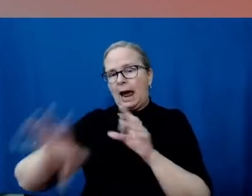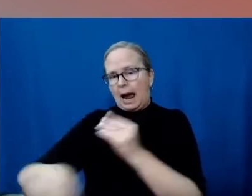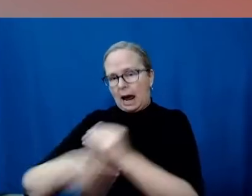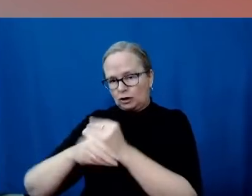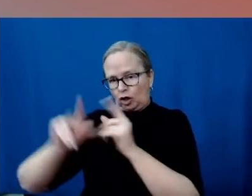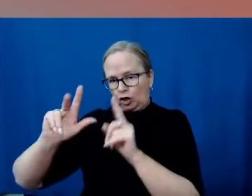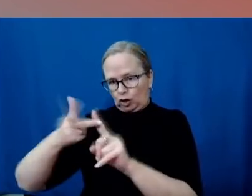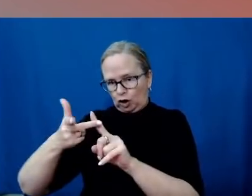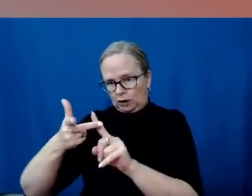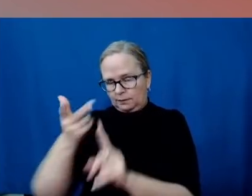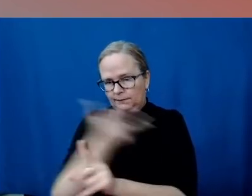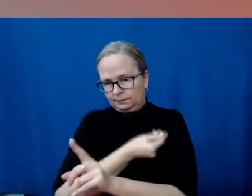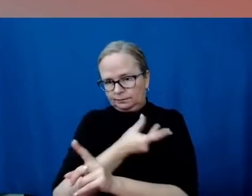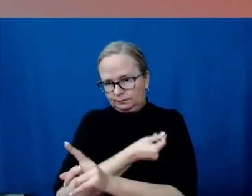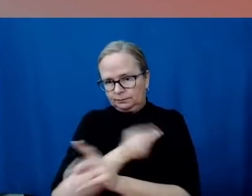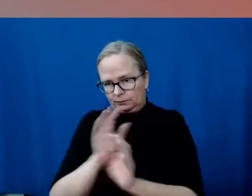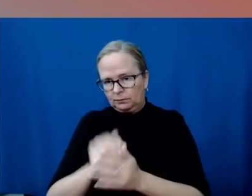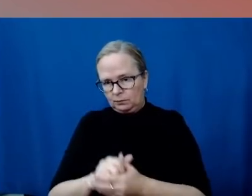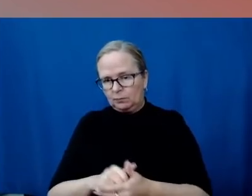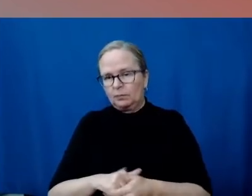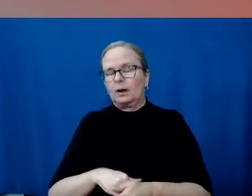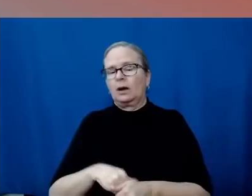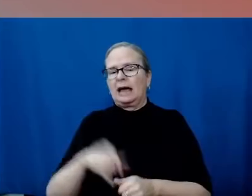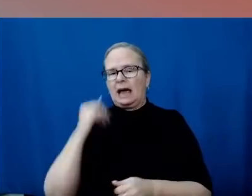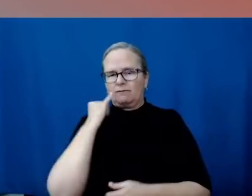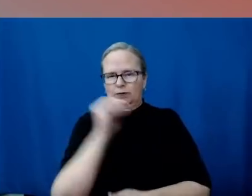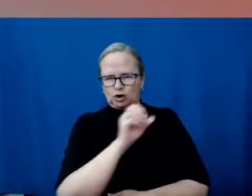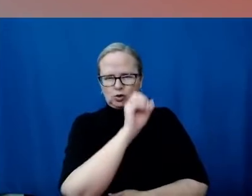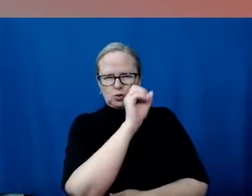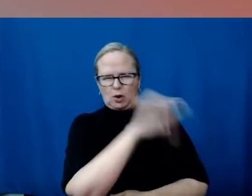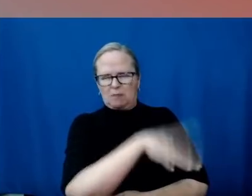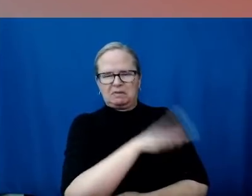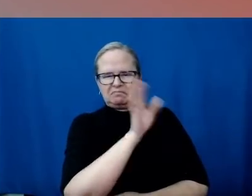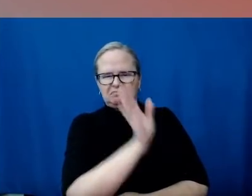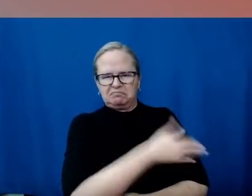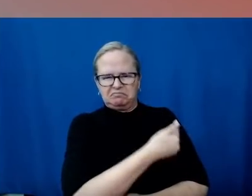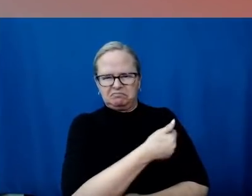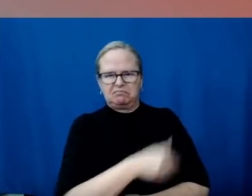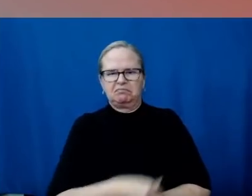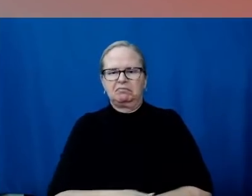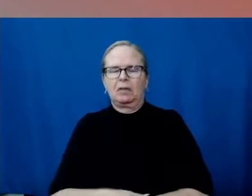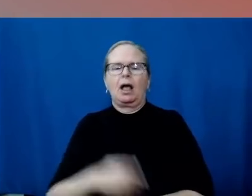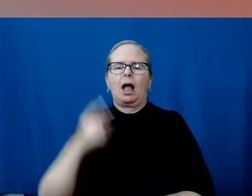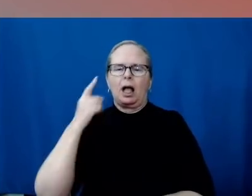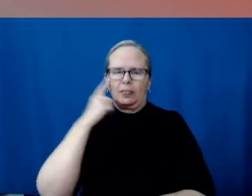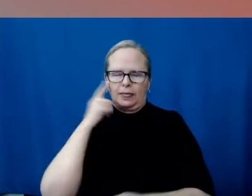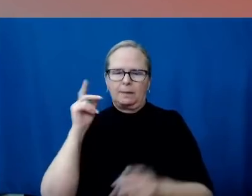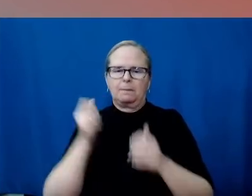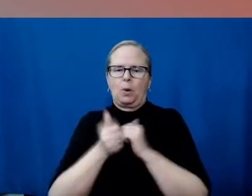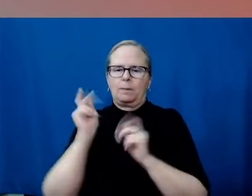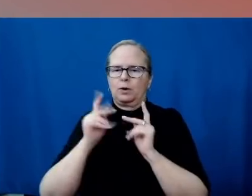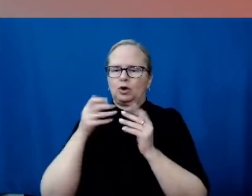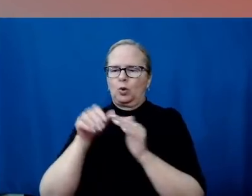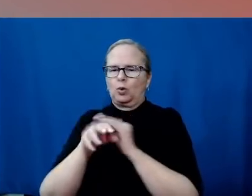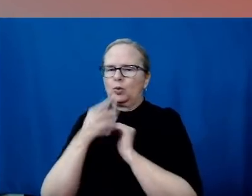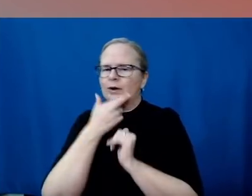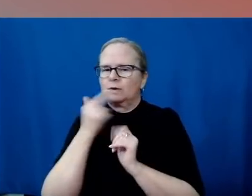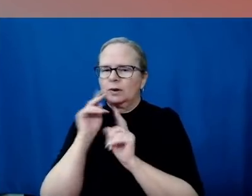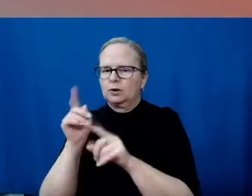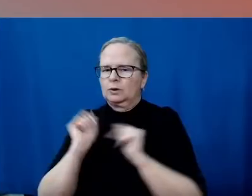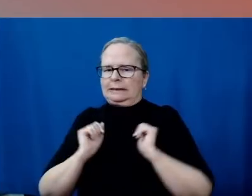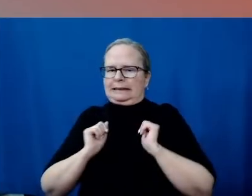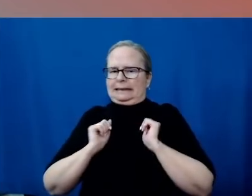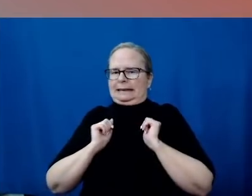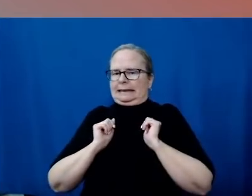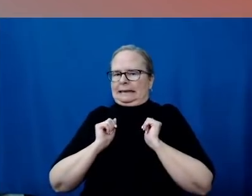the learned amongst the population less likely to go into a restaurant. Whereas if they improve the stringency, it would make the restaurant industry